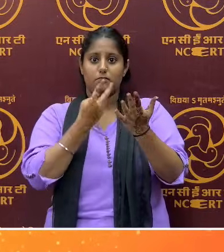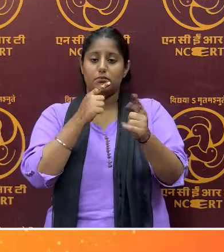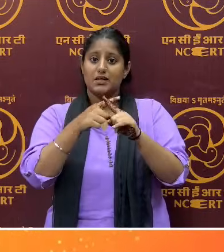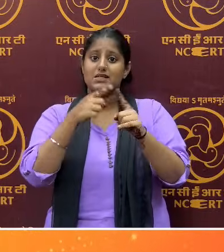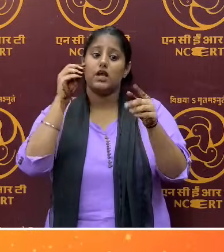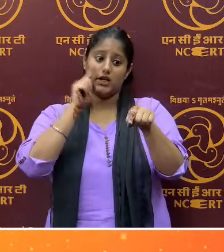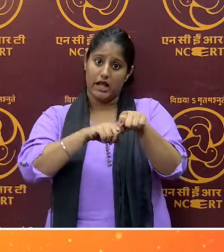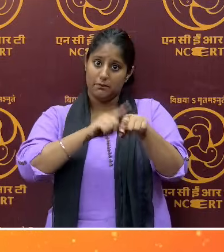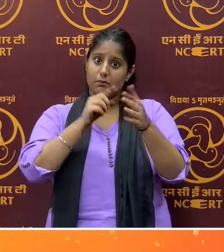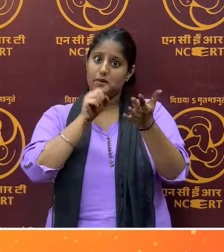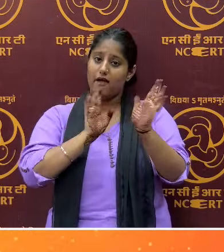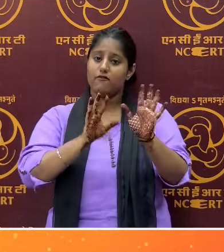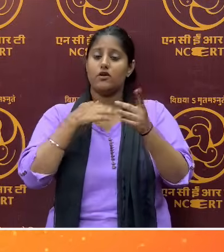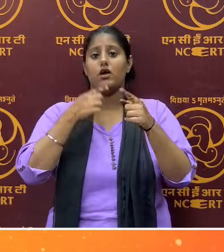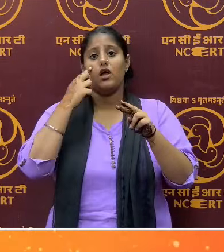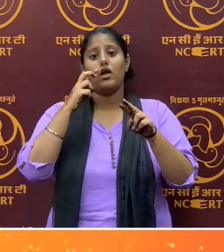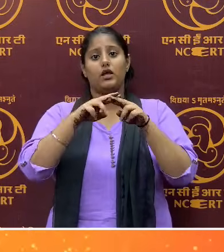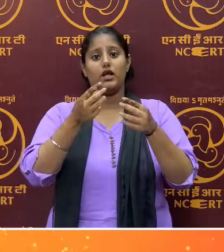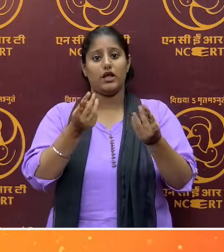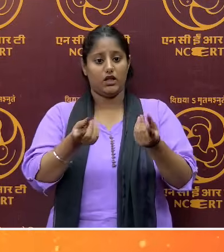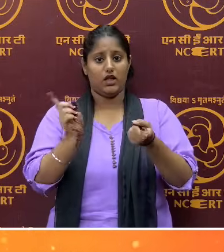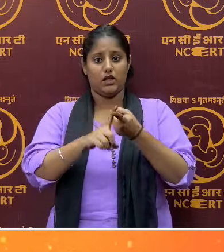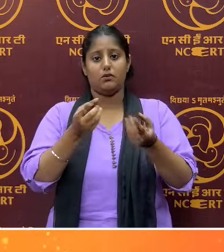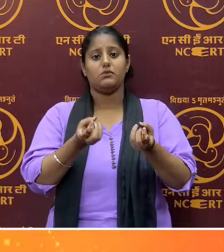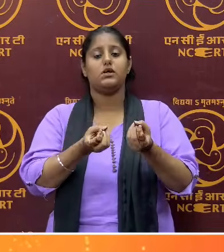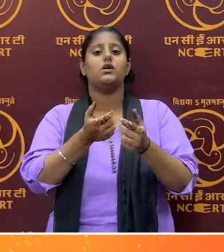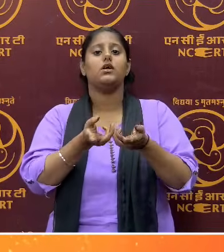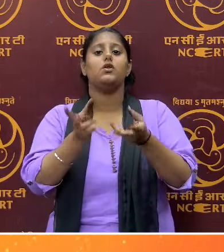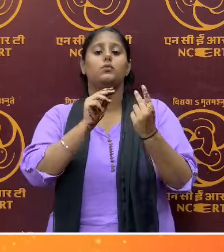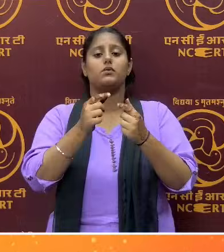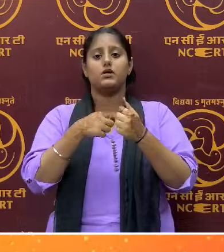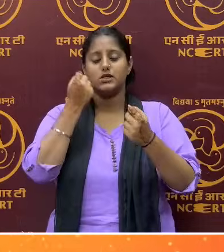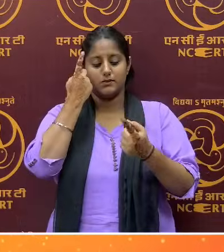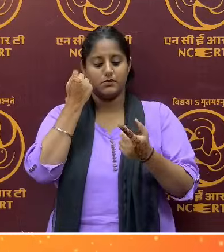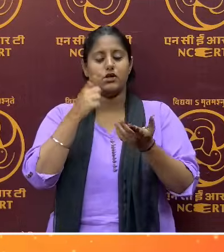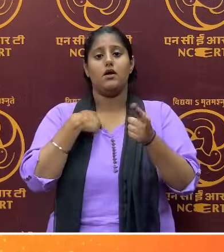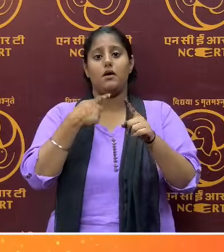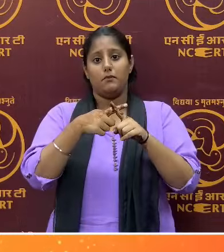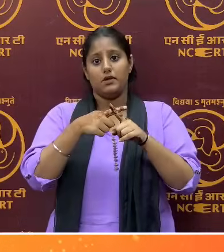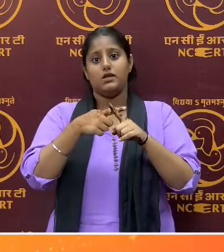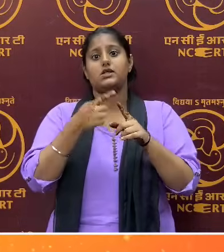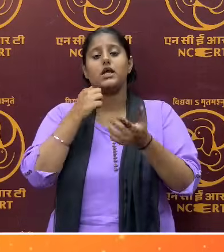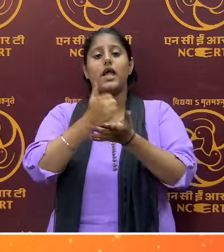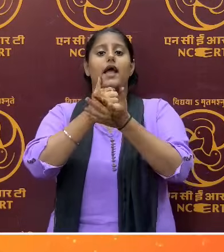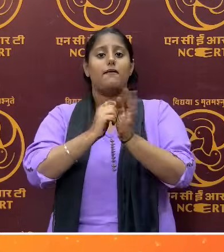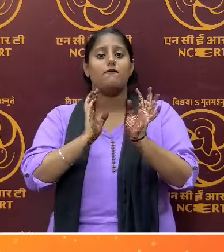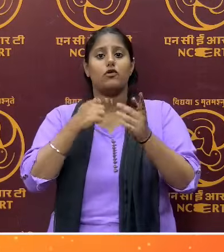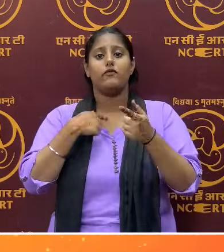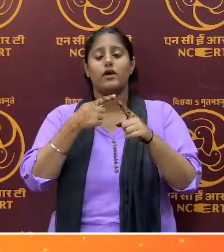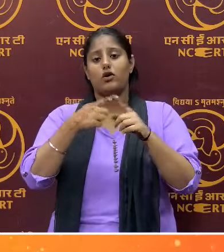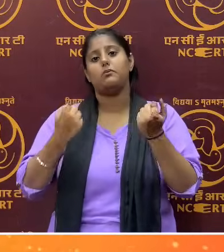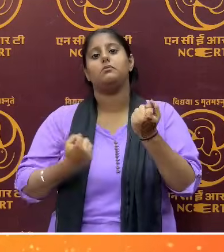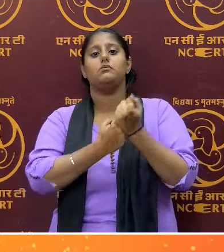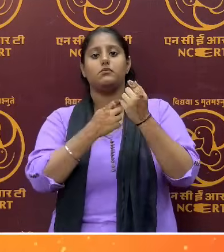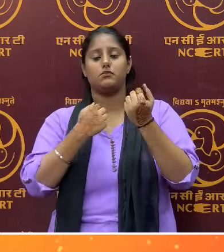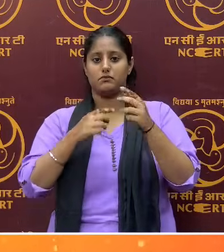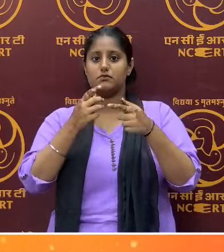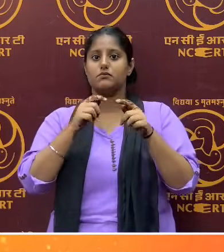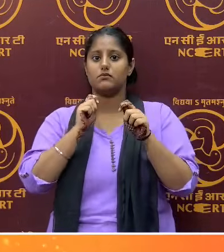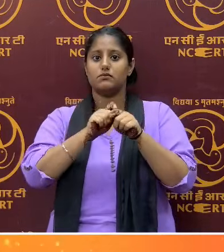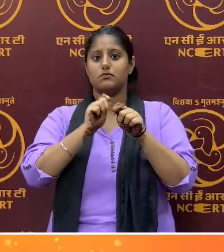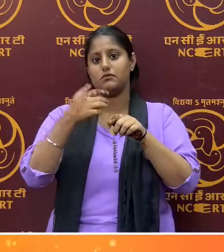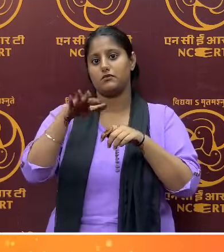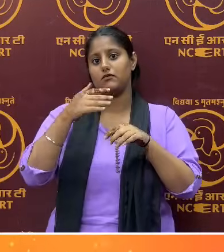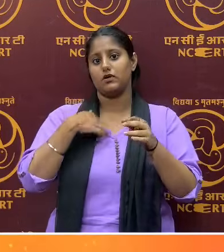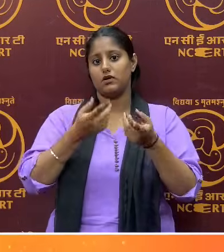of gentle reminder, but it will helpful to you to understand that where you are stuck and where you have to put a further efforts over there. Because generally also we